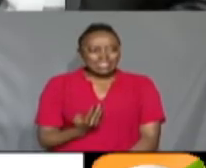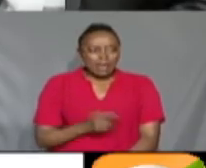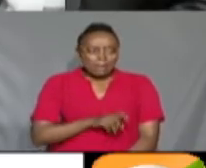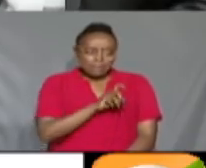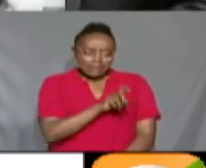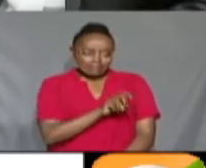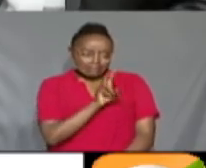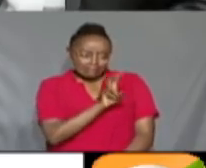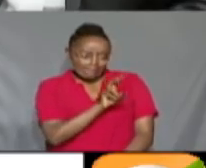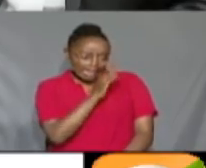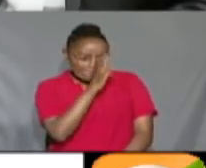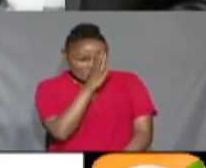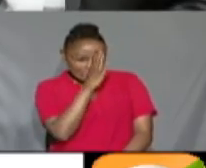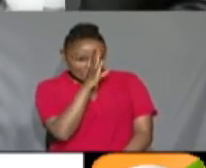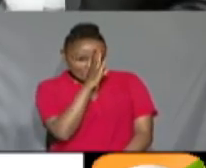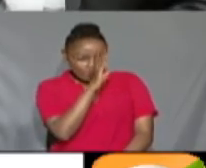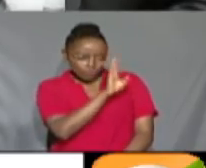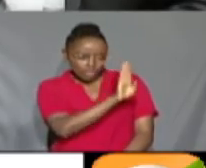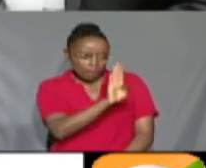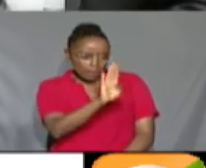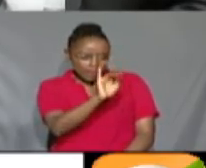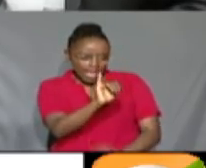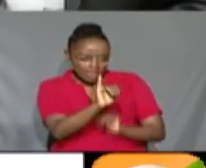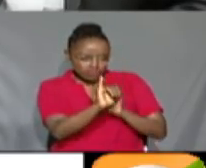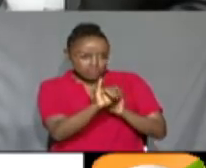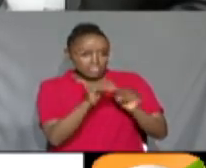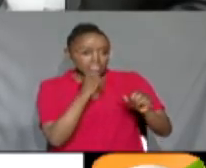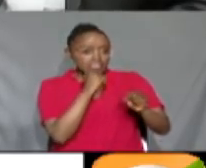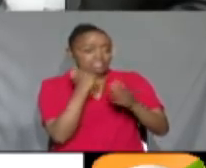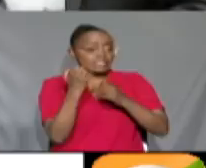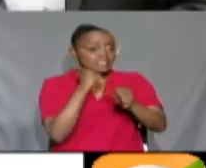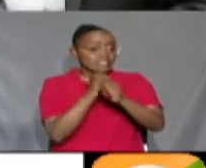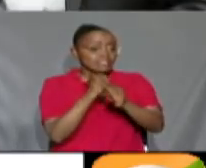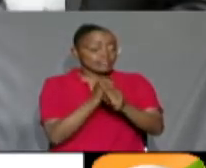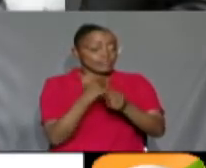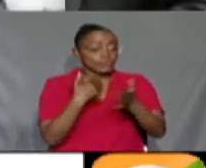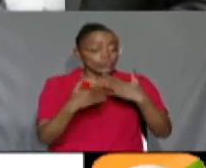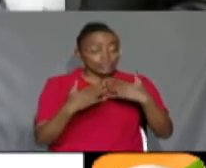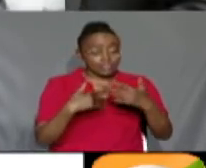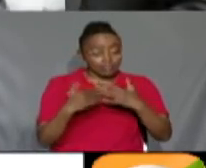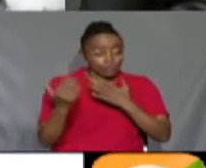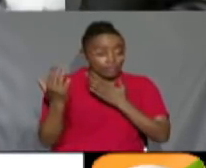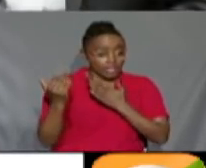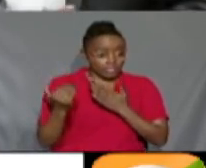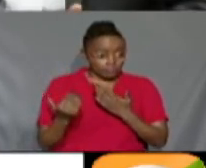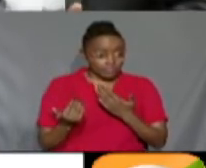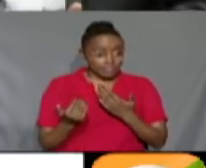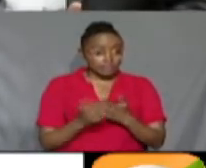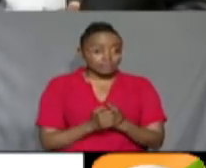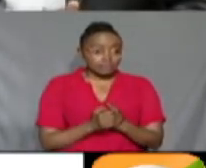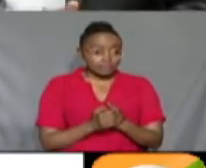we must be seen not to doubt whether the BBI actually did what we expected and whether we are